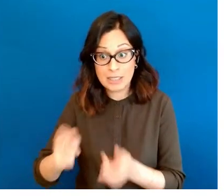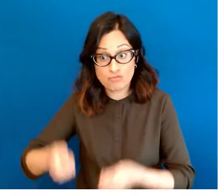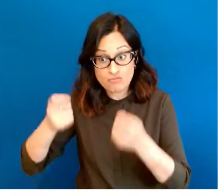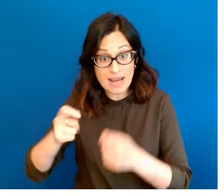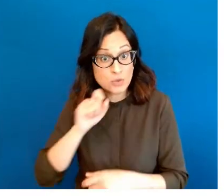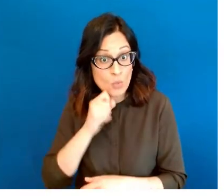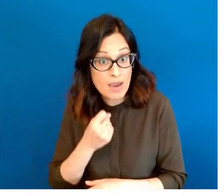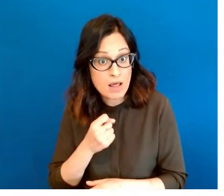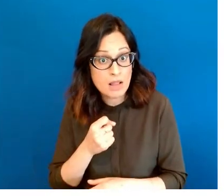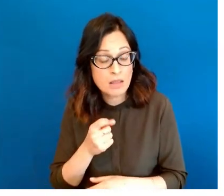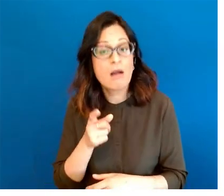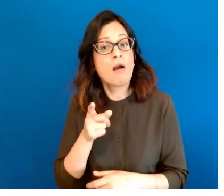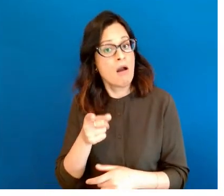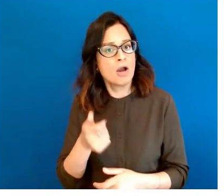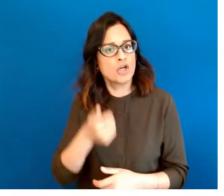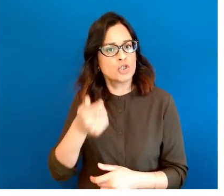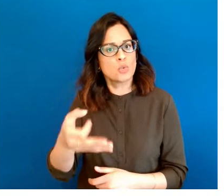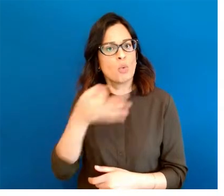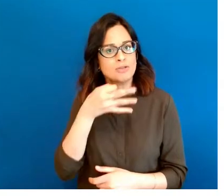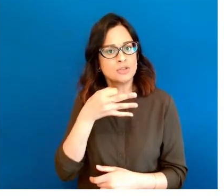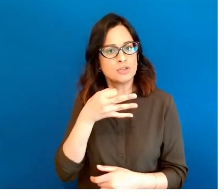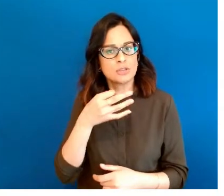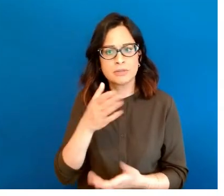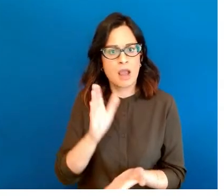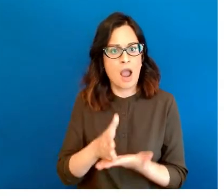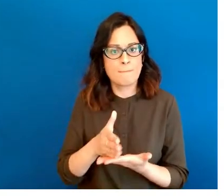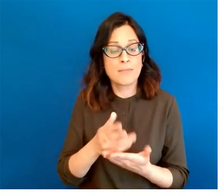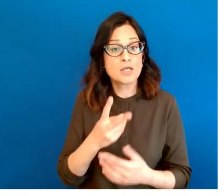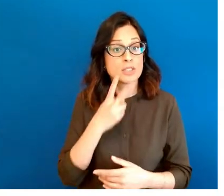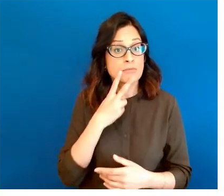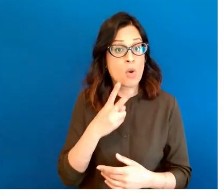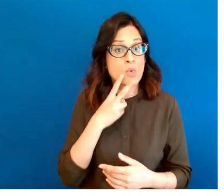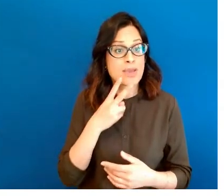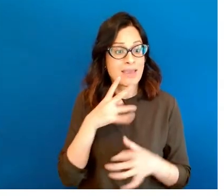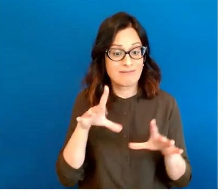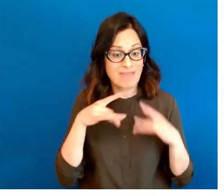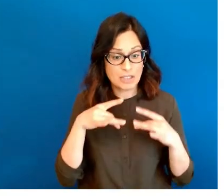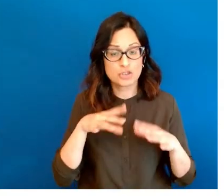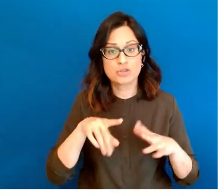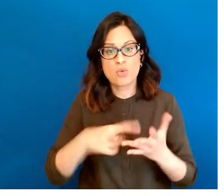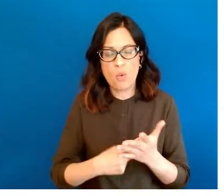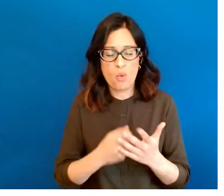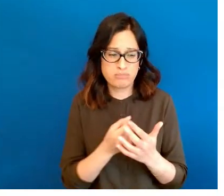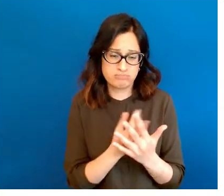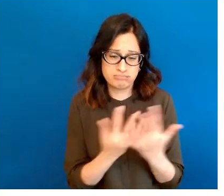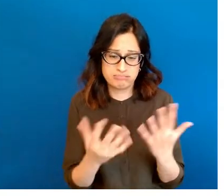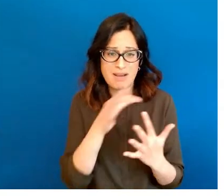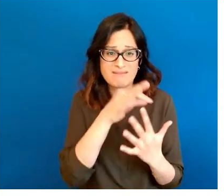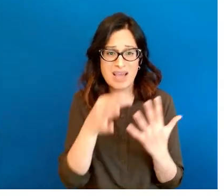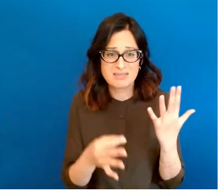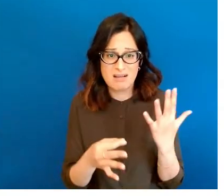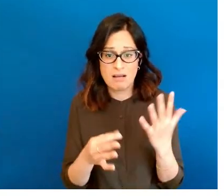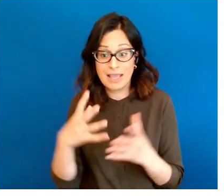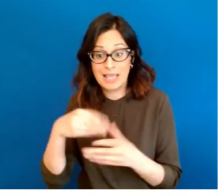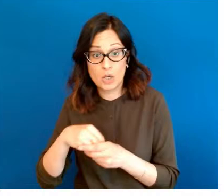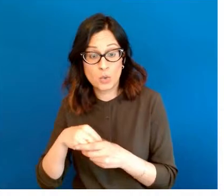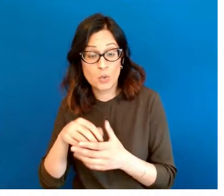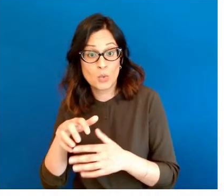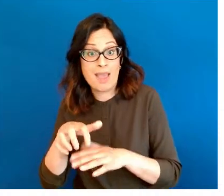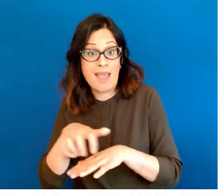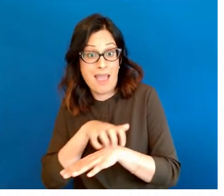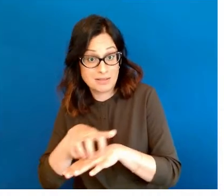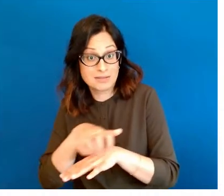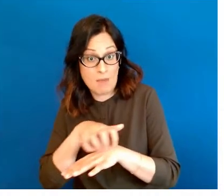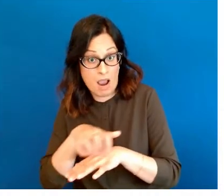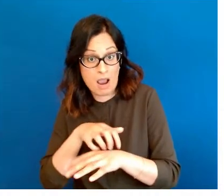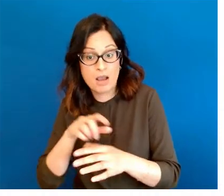a good question. I think definitely smoking, infection, and a whole host of other factors, including eczema, by the way, will push up total